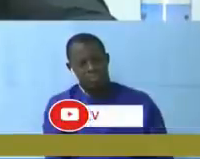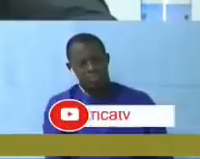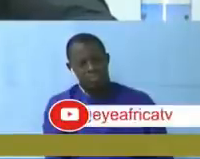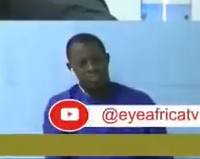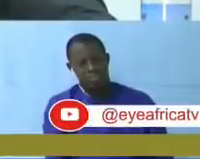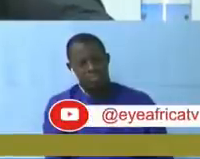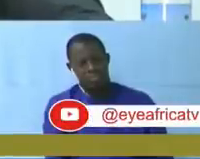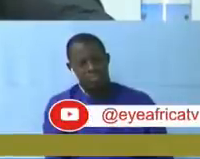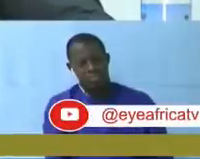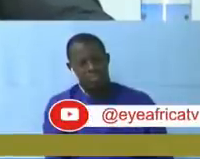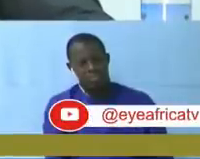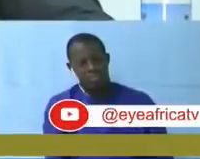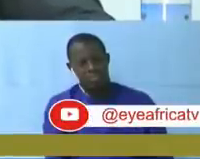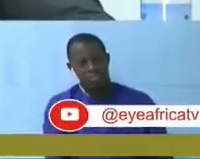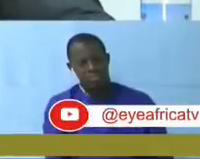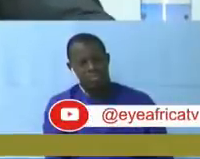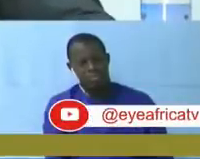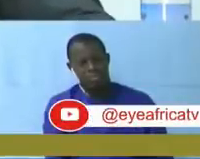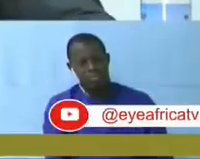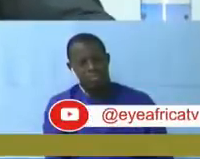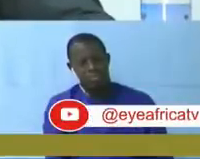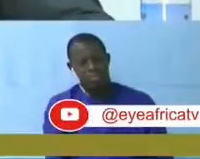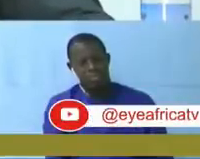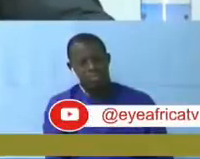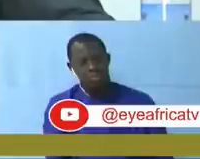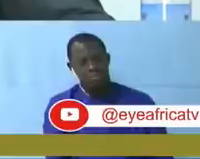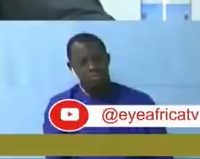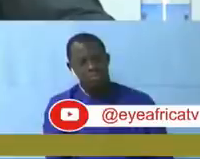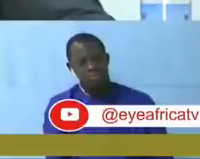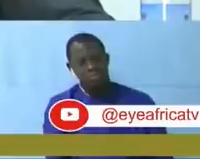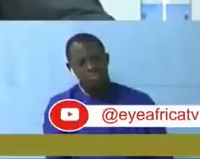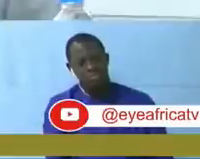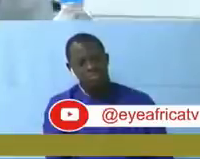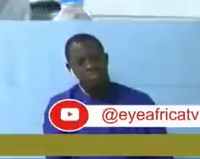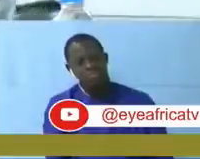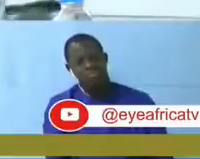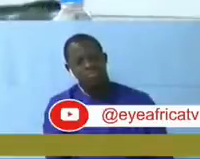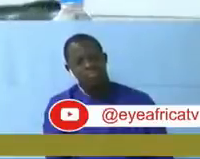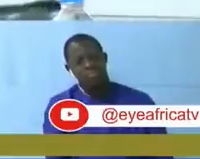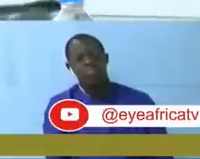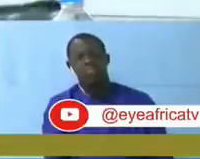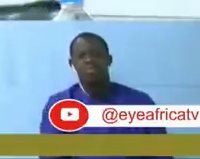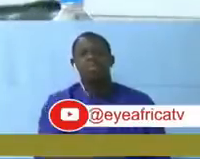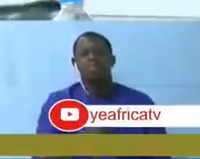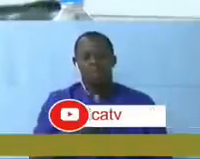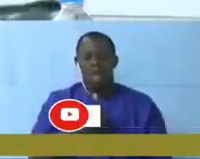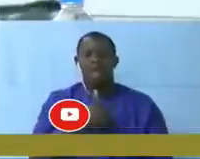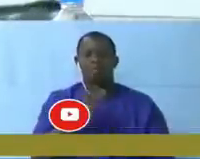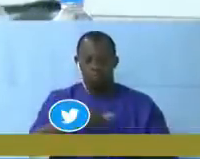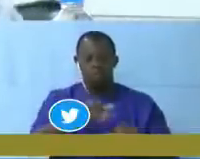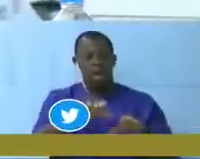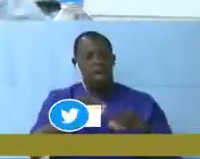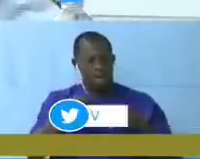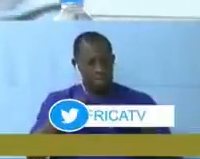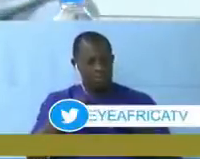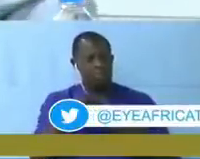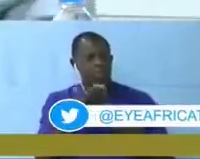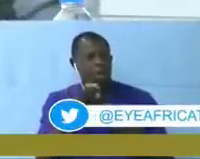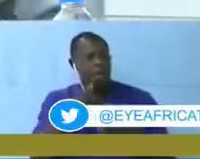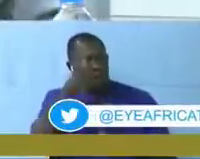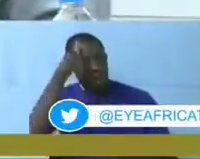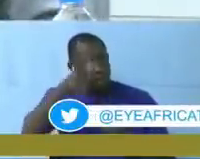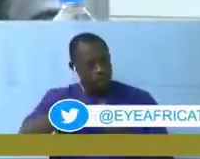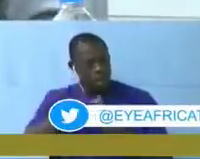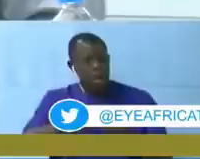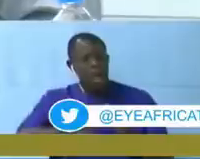gis gis biñ ko amé won fi ci biir réewi Gambia. I would agree to that, bearing in mind what